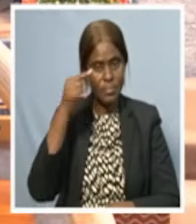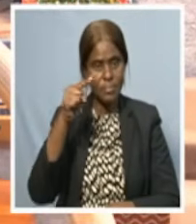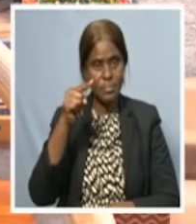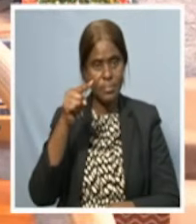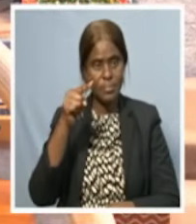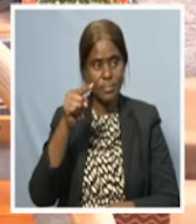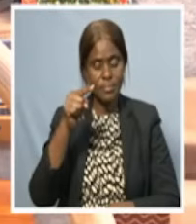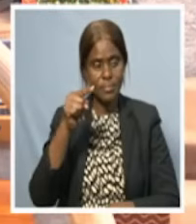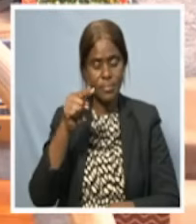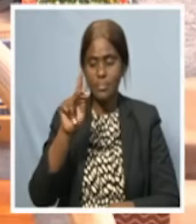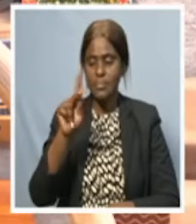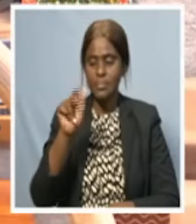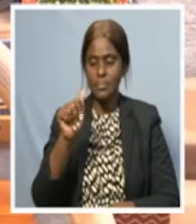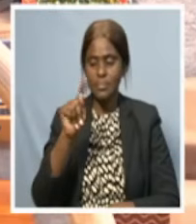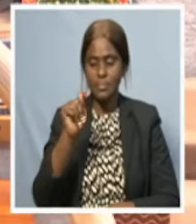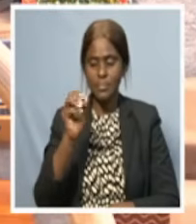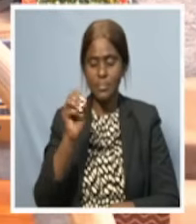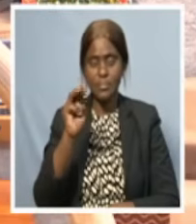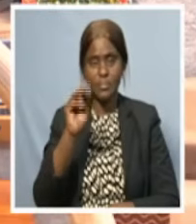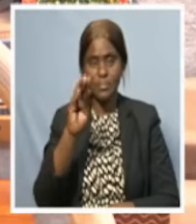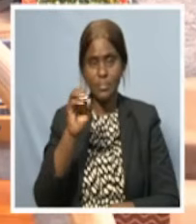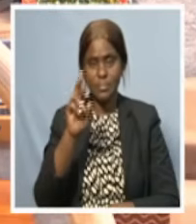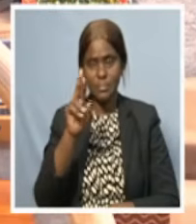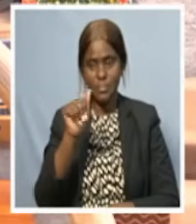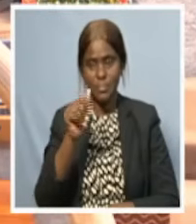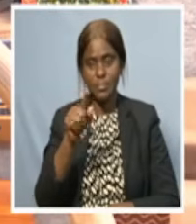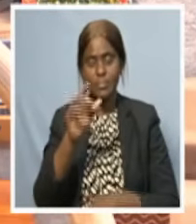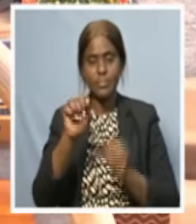Member, Katombola, you can go ahead.